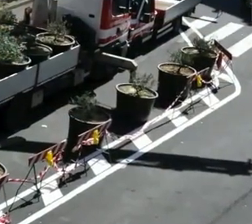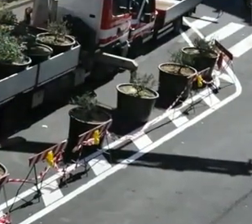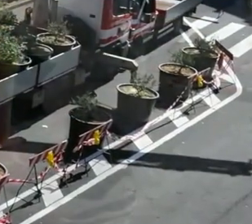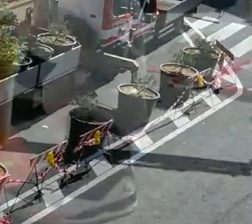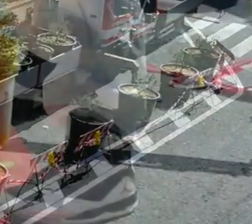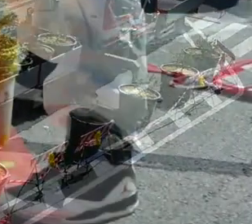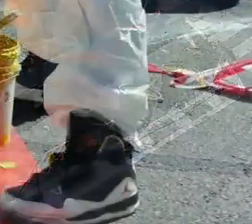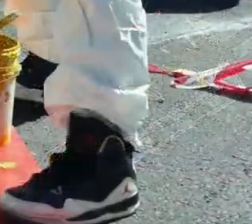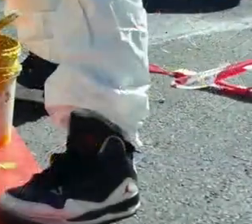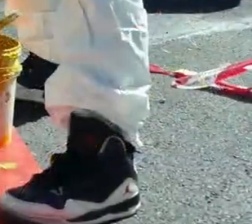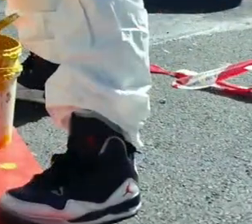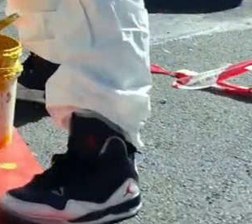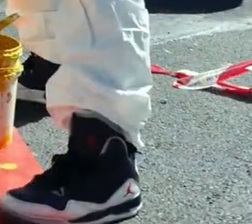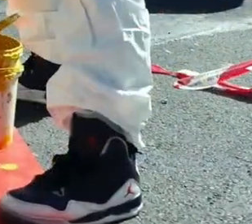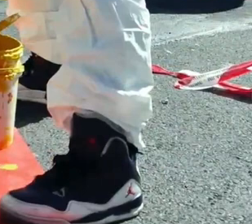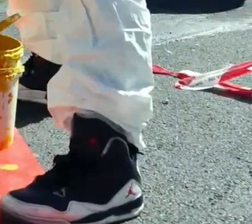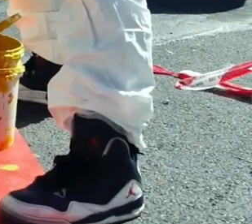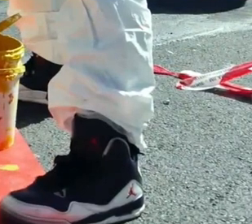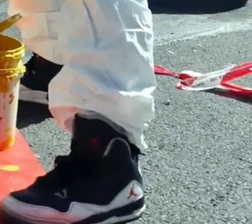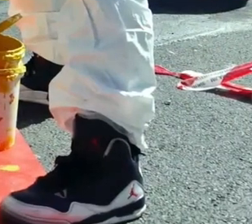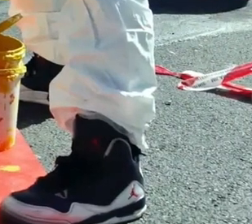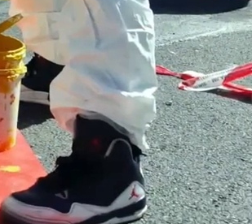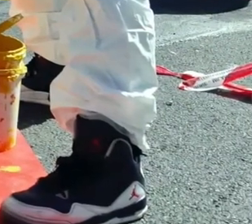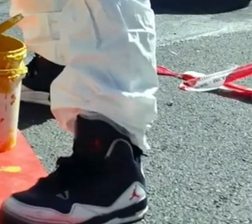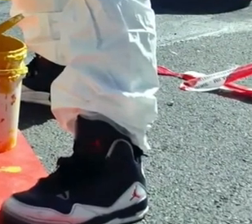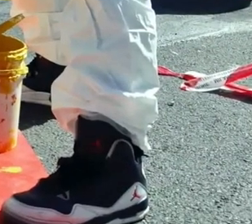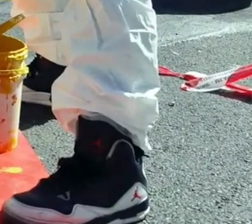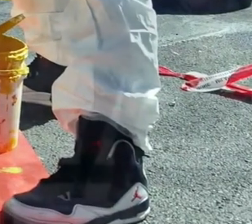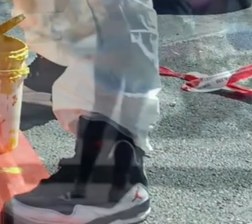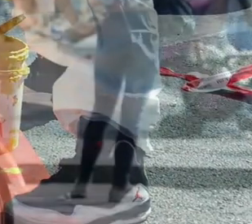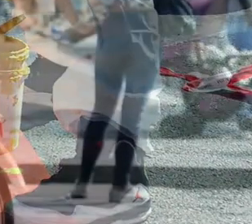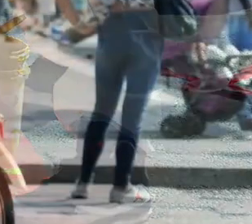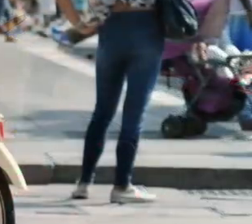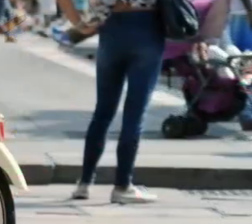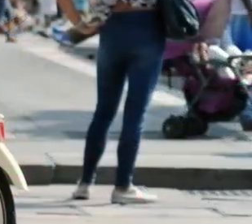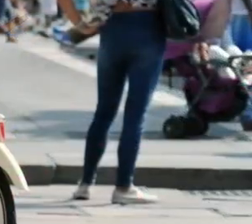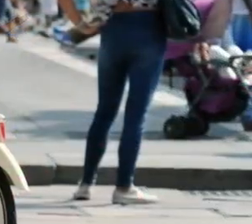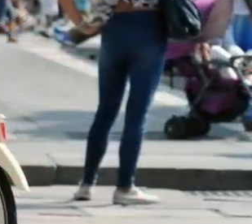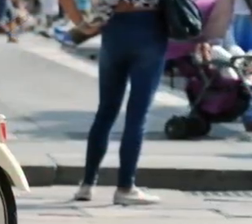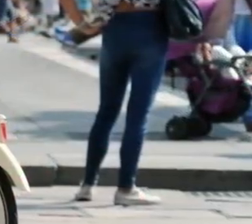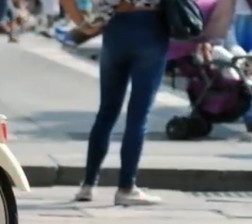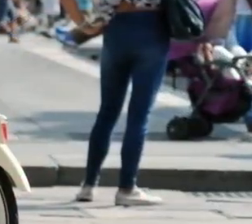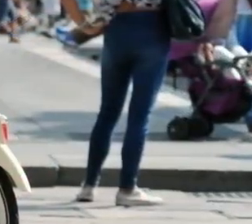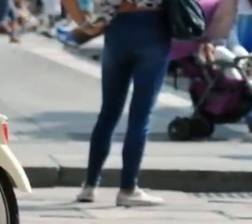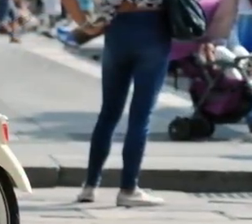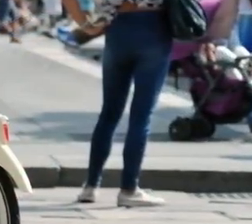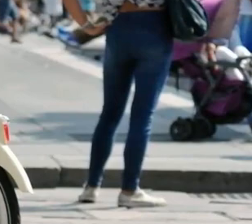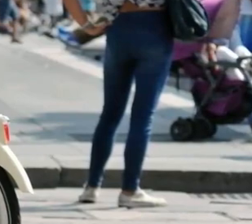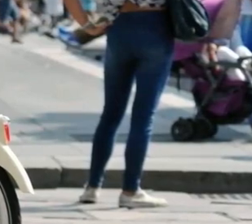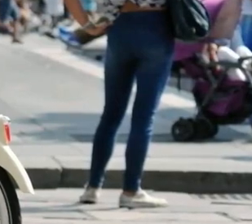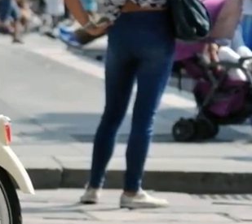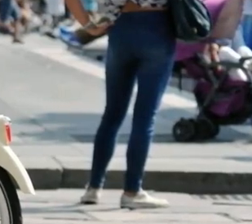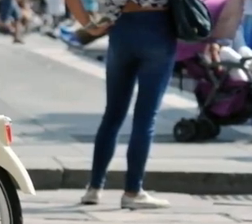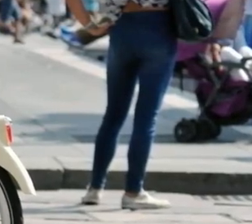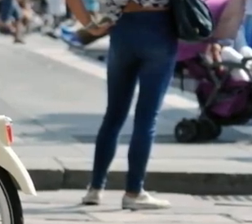In practice, it has shown that the system we live in is not sustainable at all. We must